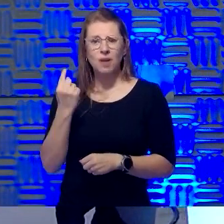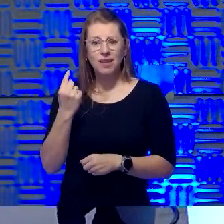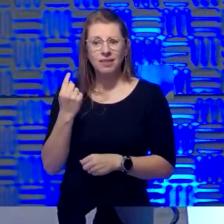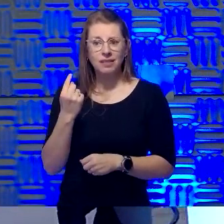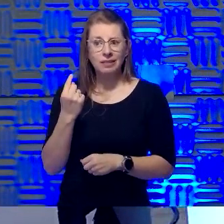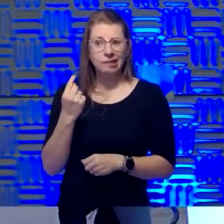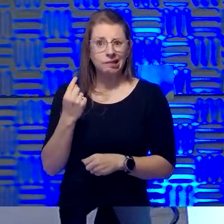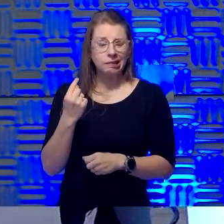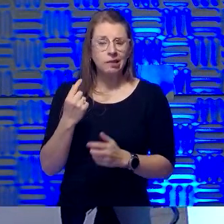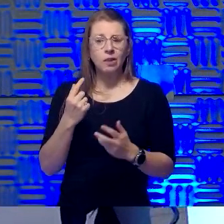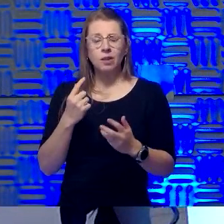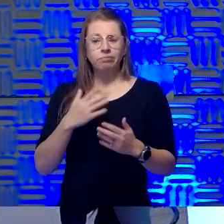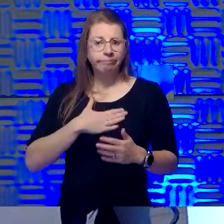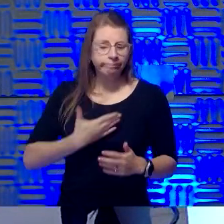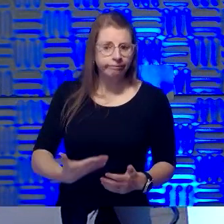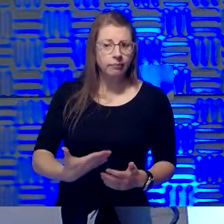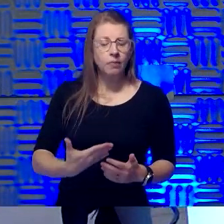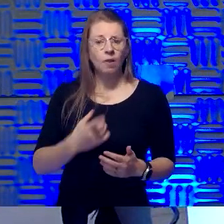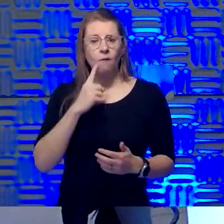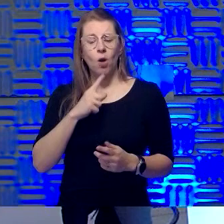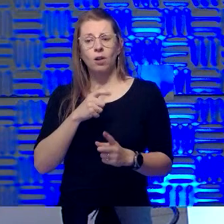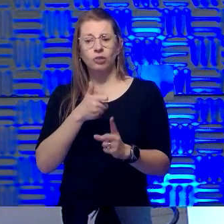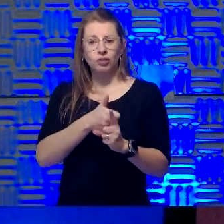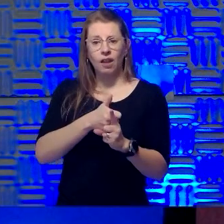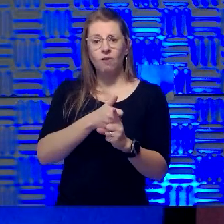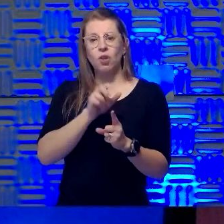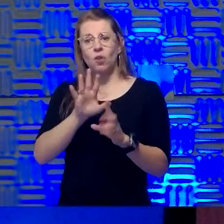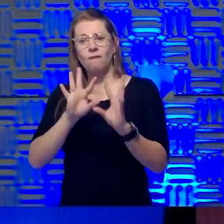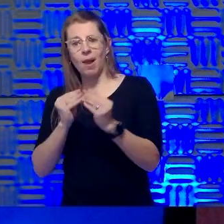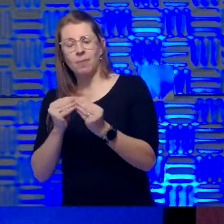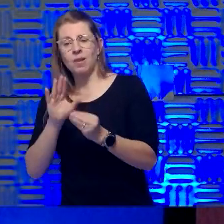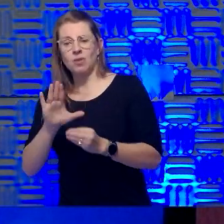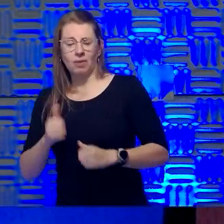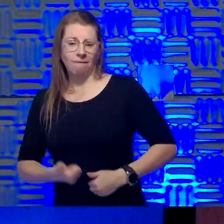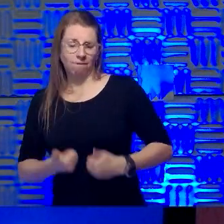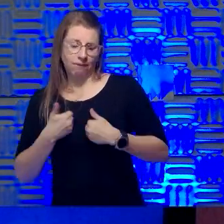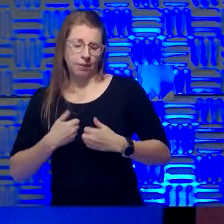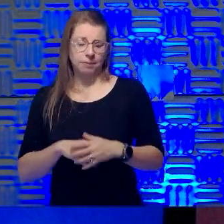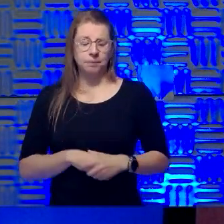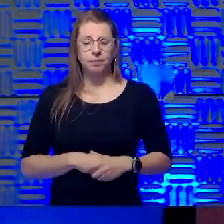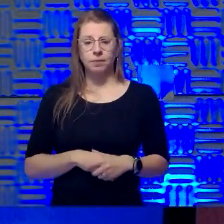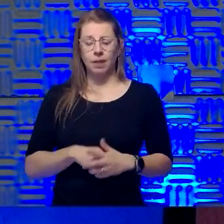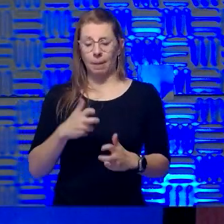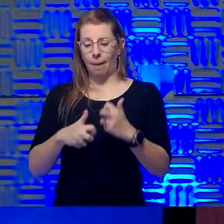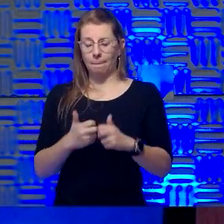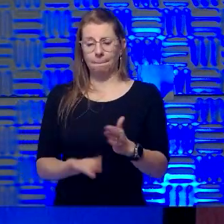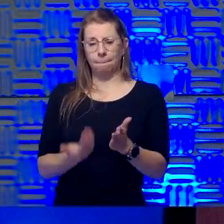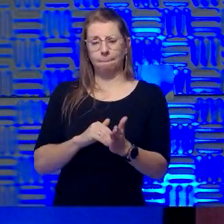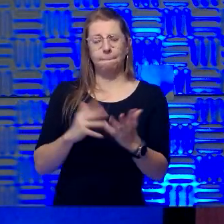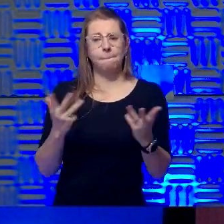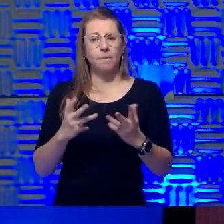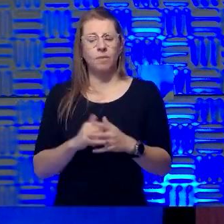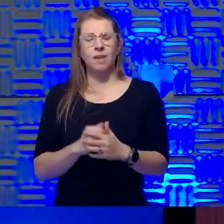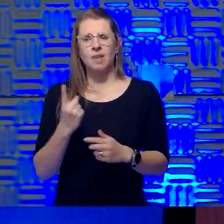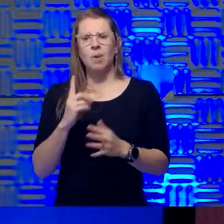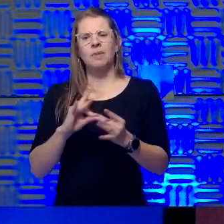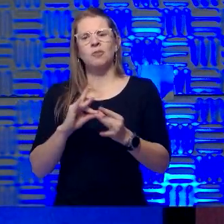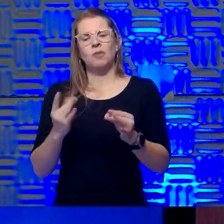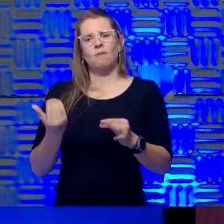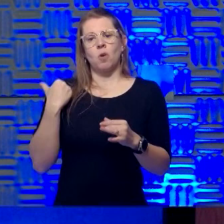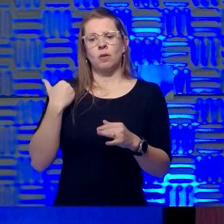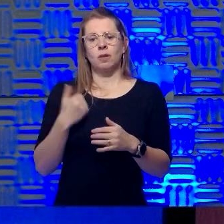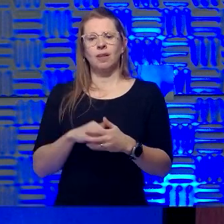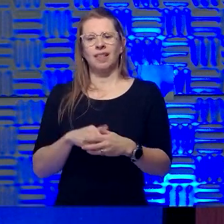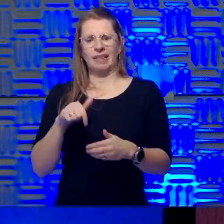take in your own family and your own life. And so there's no, the problem is, again, so well said earlier today, this is a